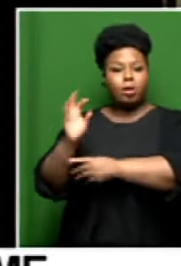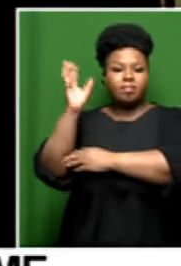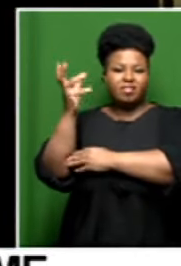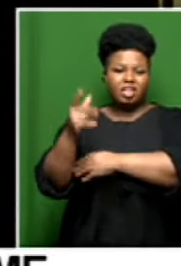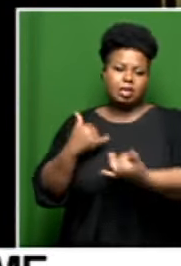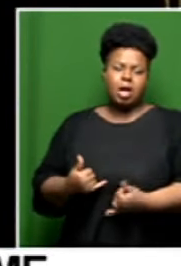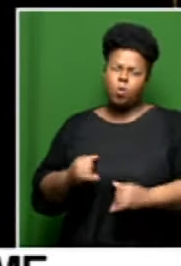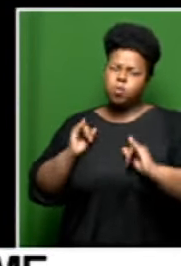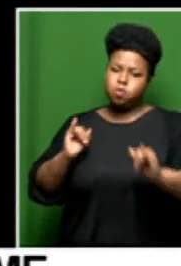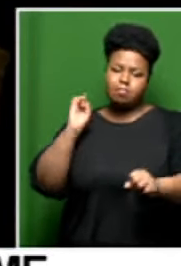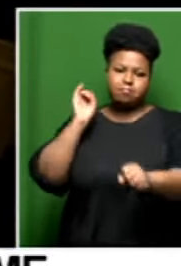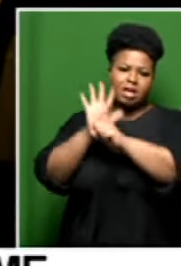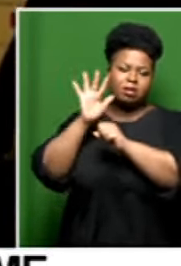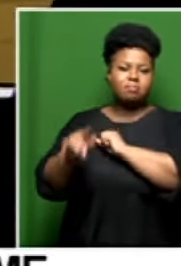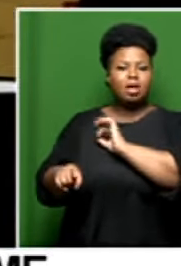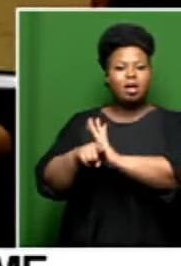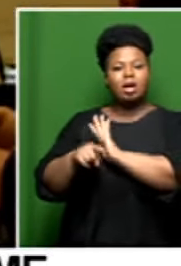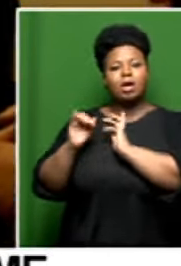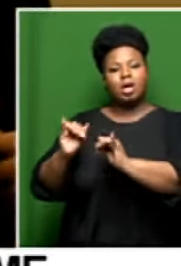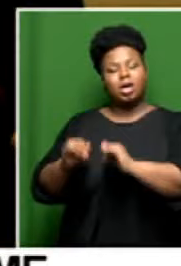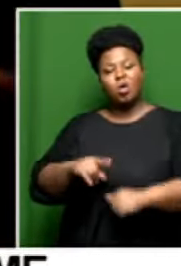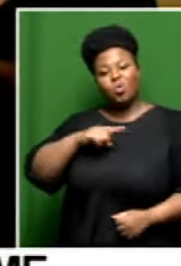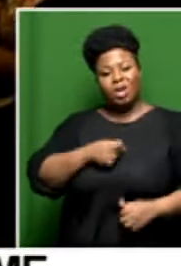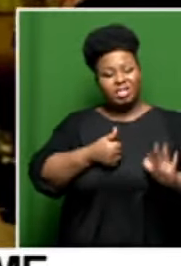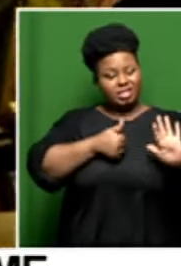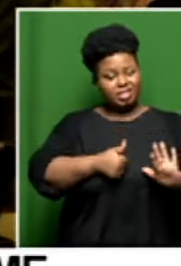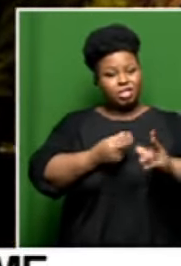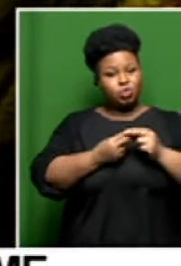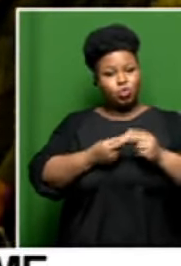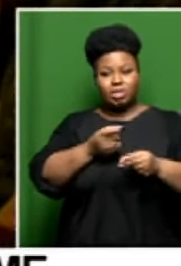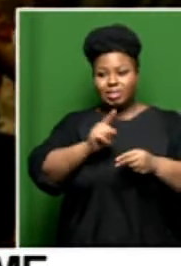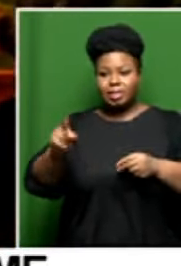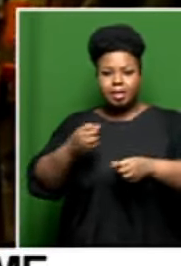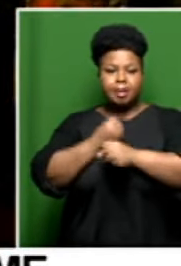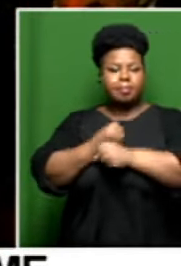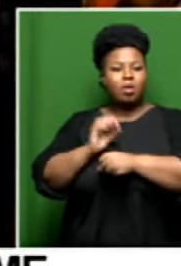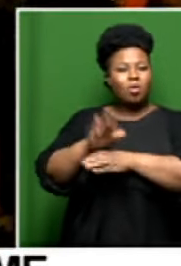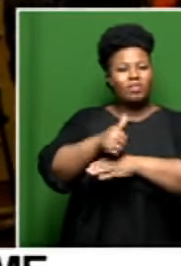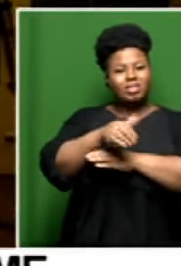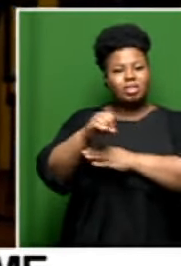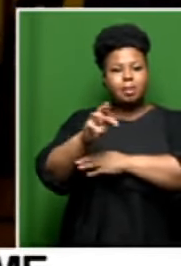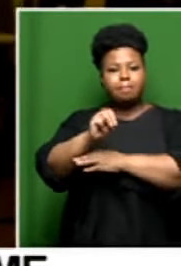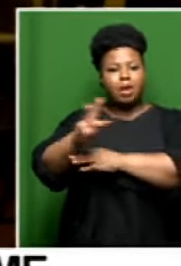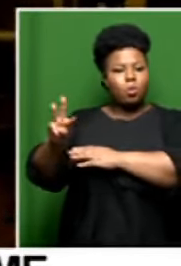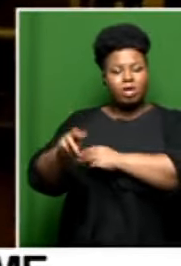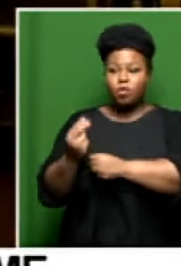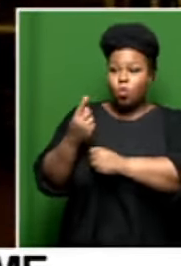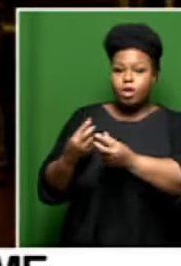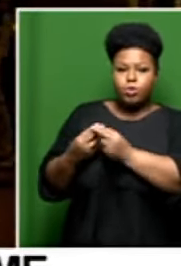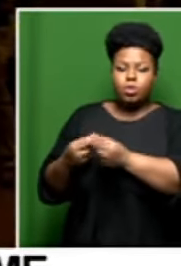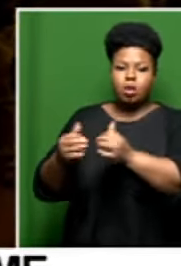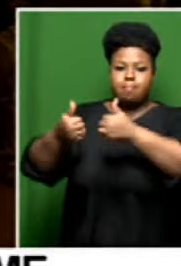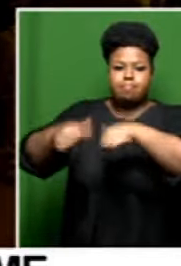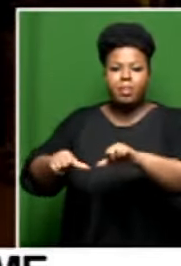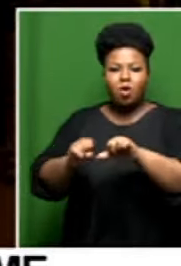State, has suffered a major setback. One of its 6 units that produces over 600 megawatts per unit was shut